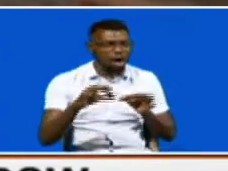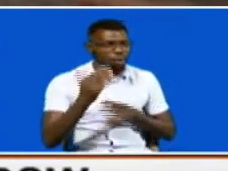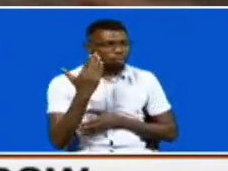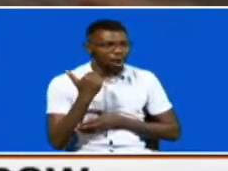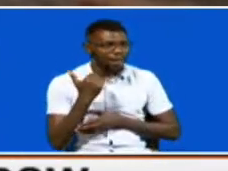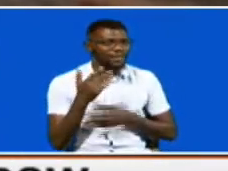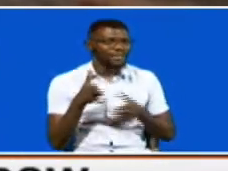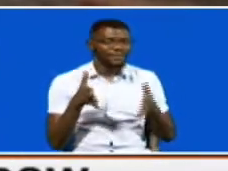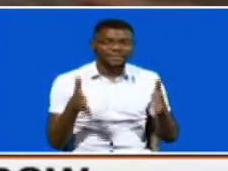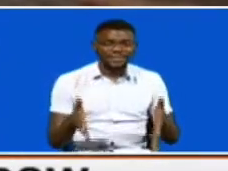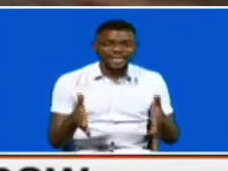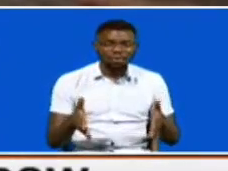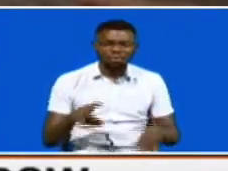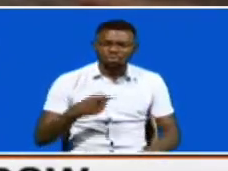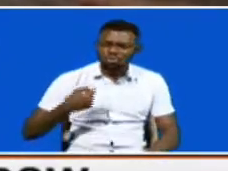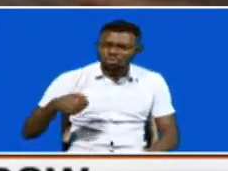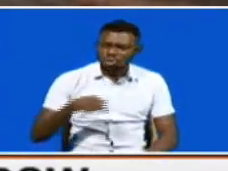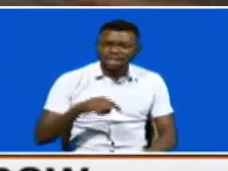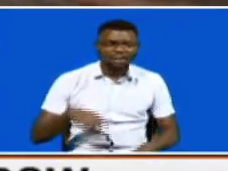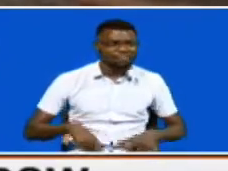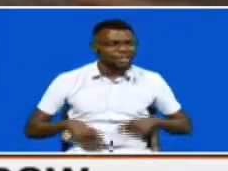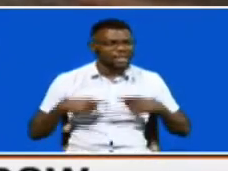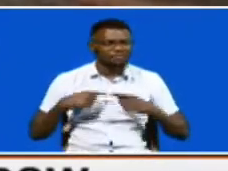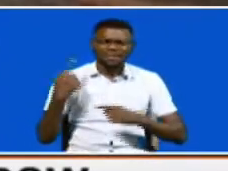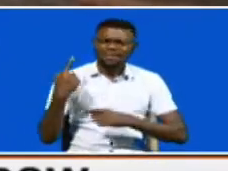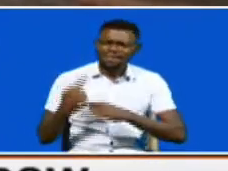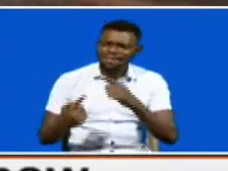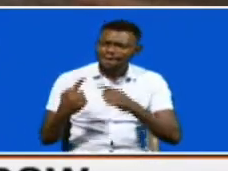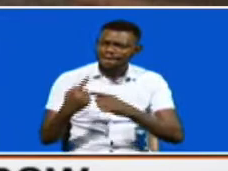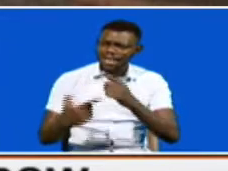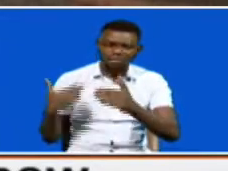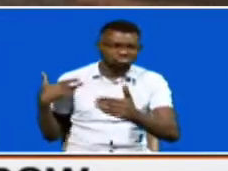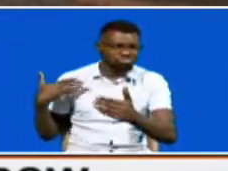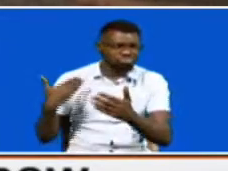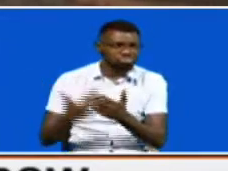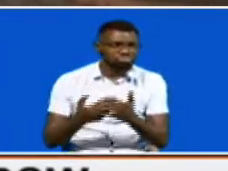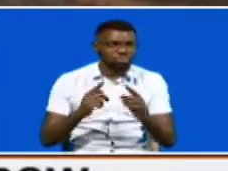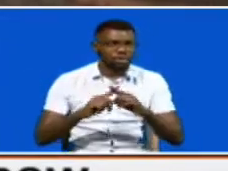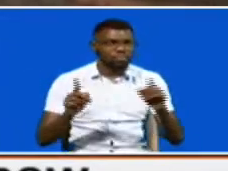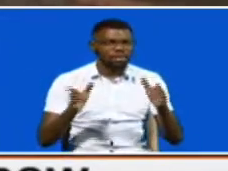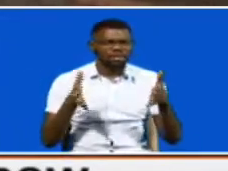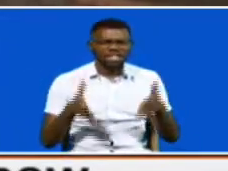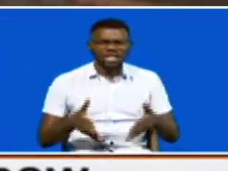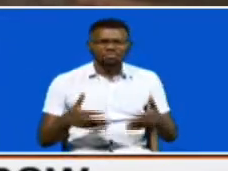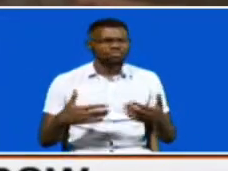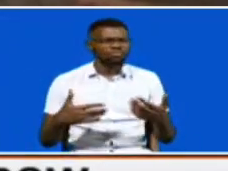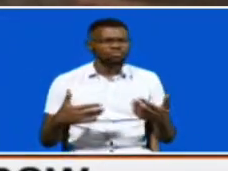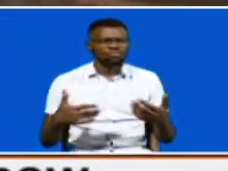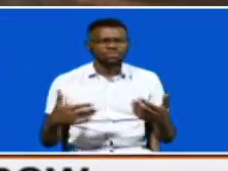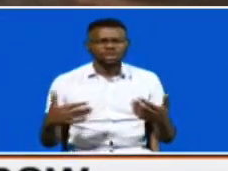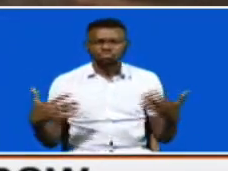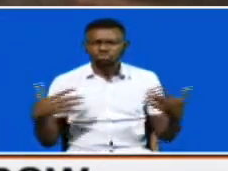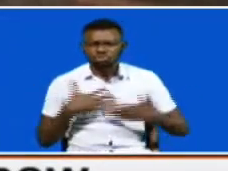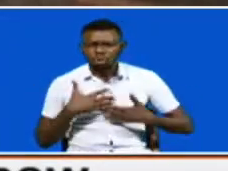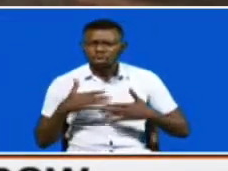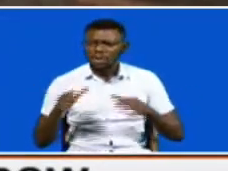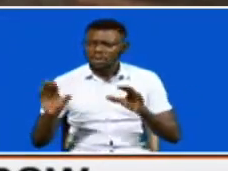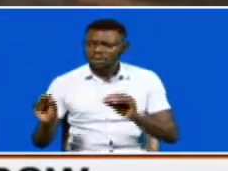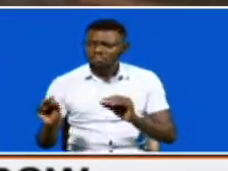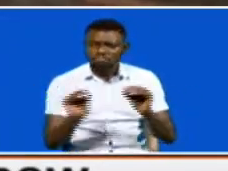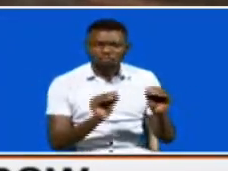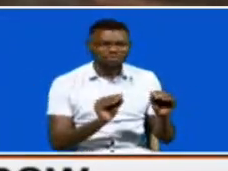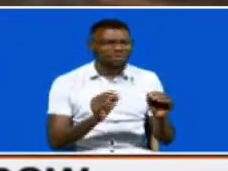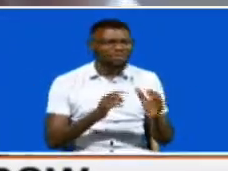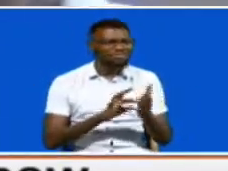disturbance, ambapo sisi tumeishi miaka hapa. Na kuhamishwa ni kama kutusumbua